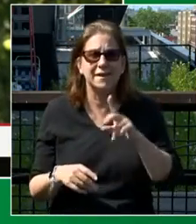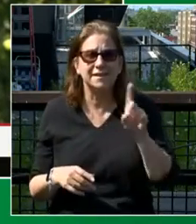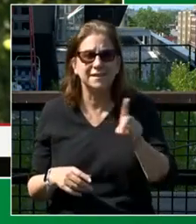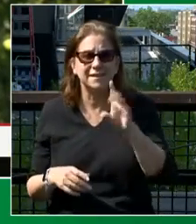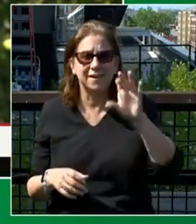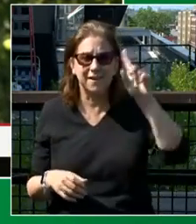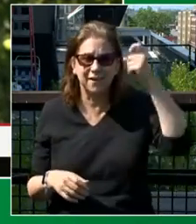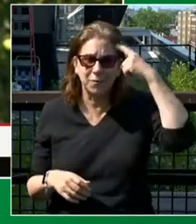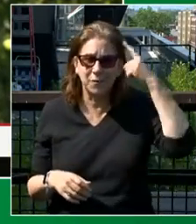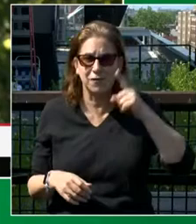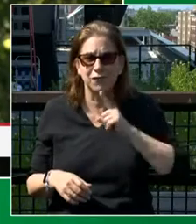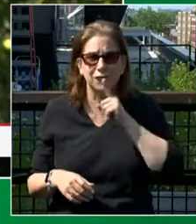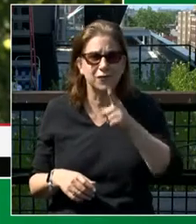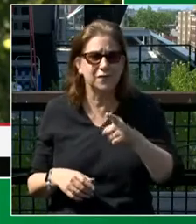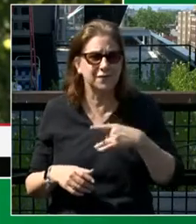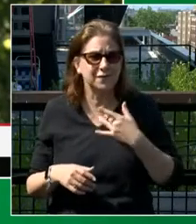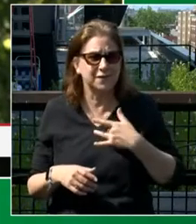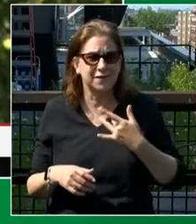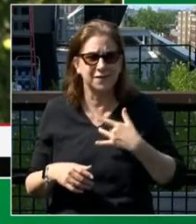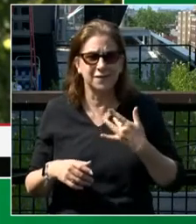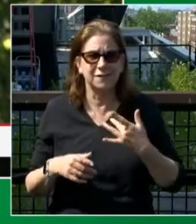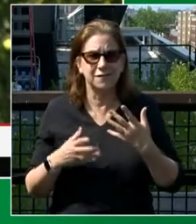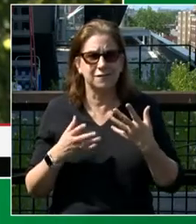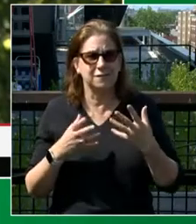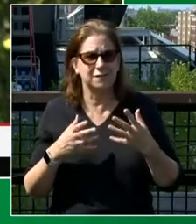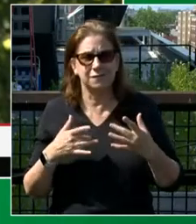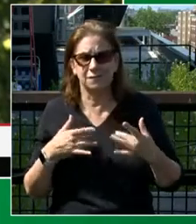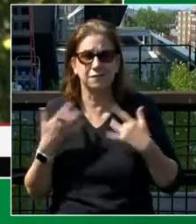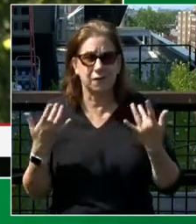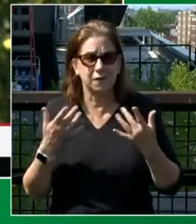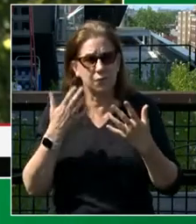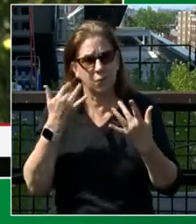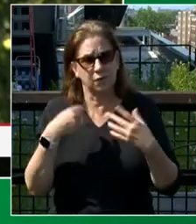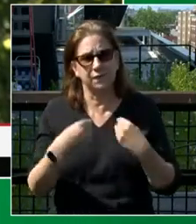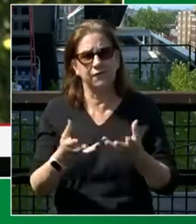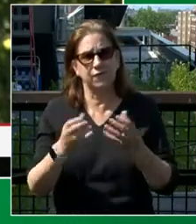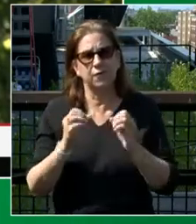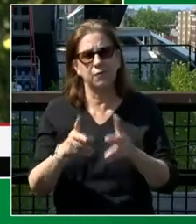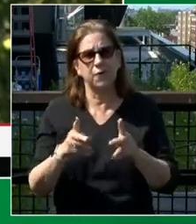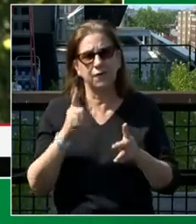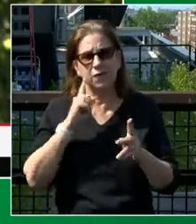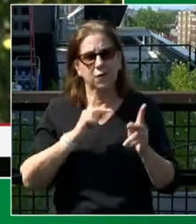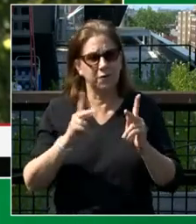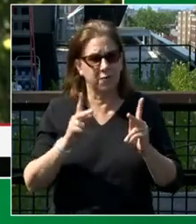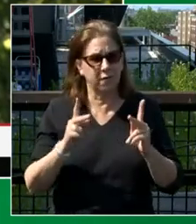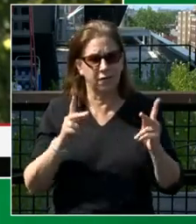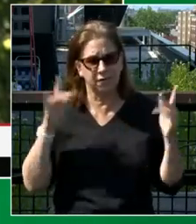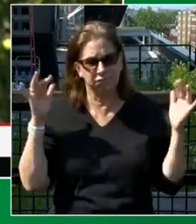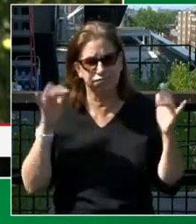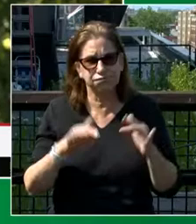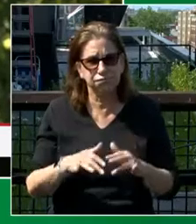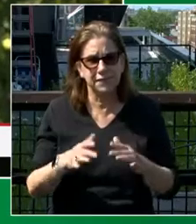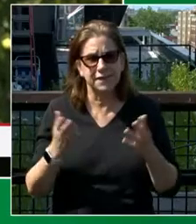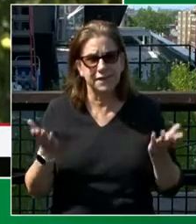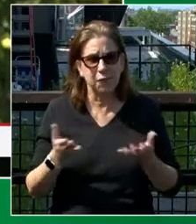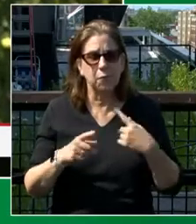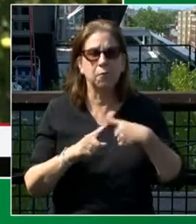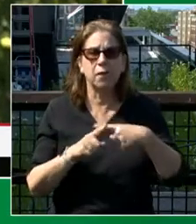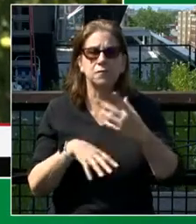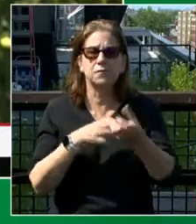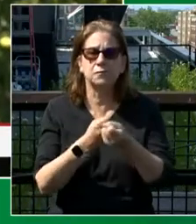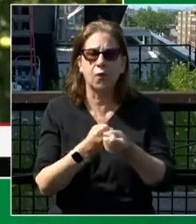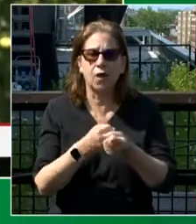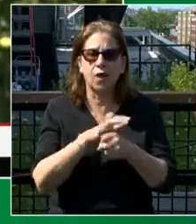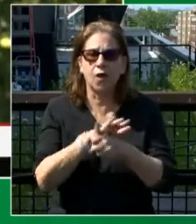this opportunity to, number one, showcase these coffee shops as partners of ours. So that also means if they're grabbing a cup of joe on